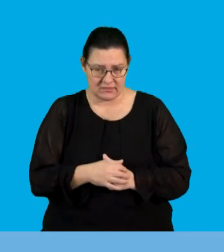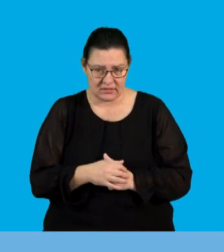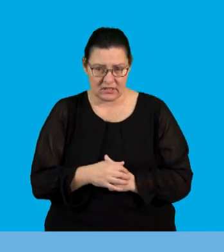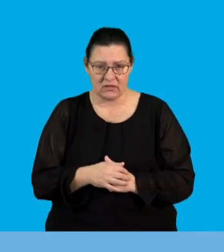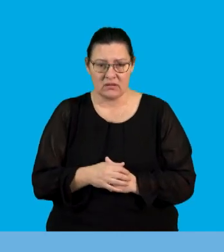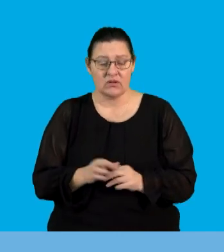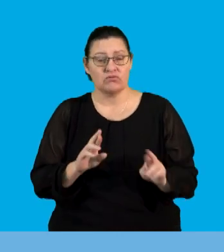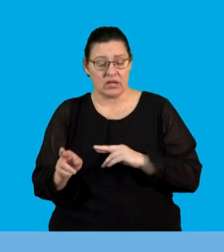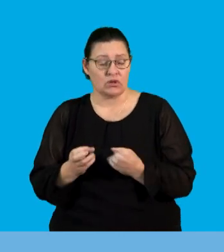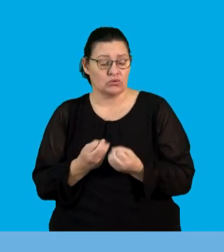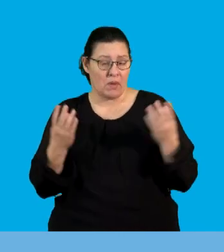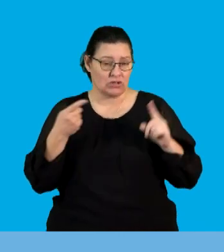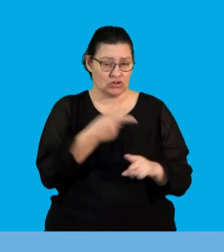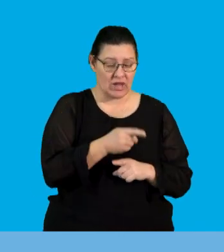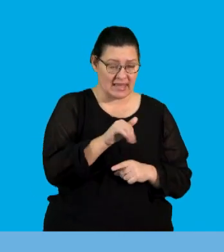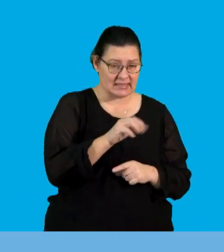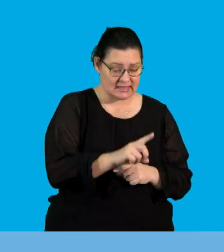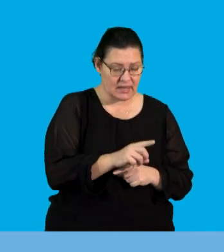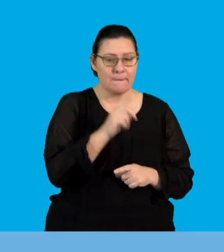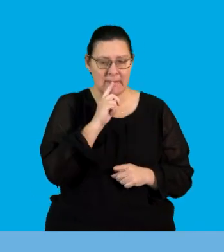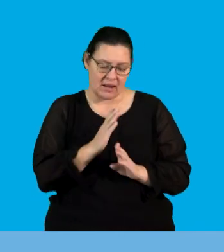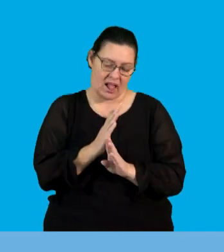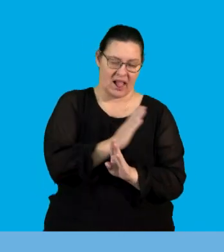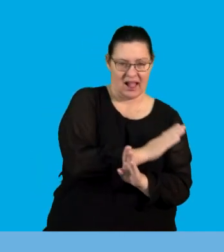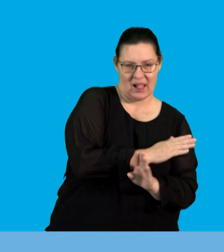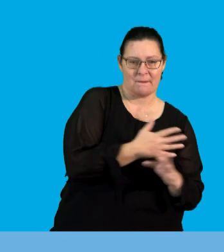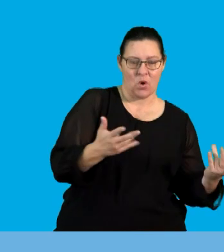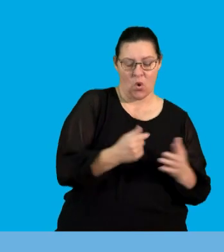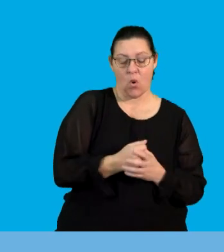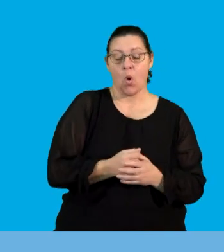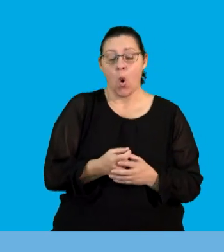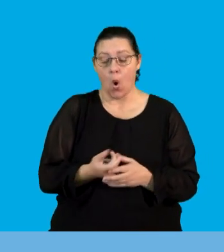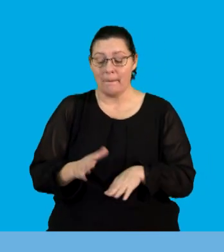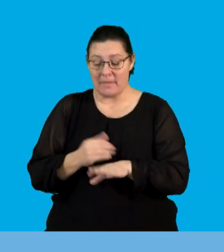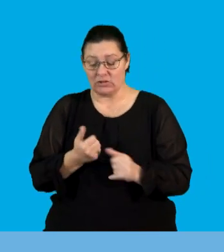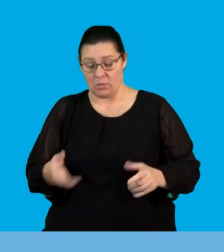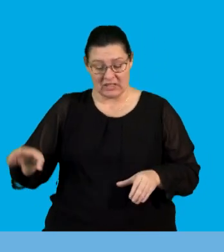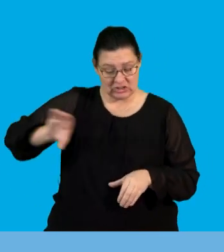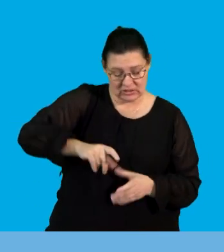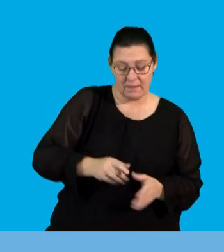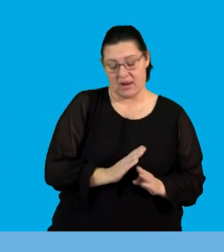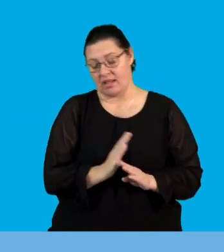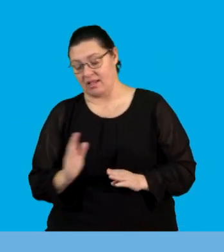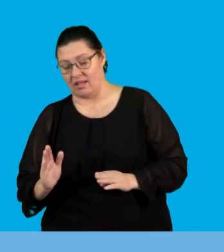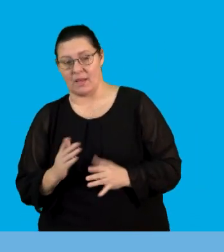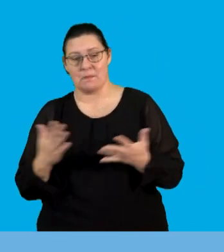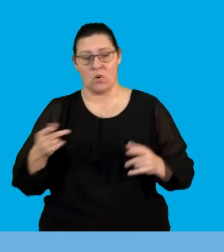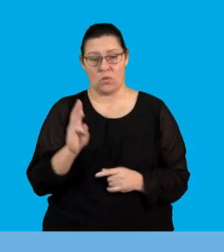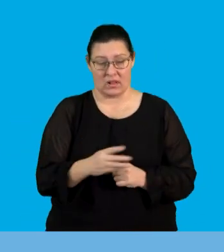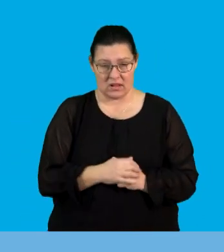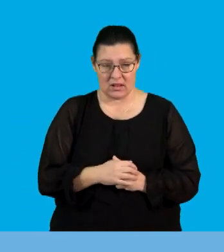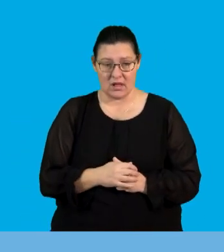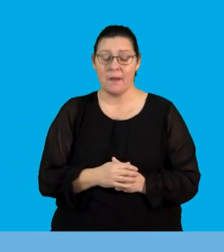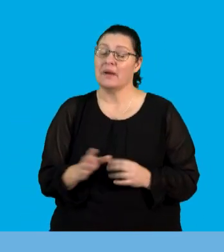reaction. So if we add too much of the acid, the product will be acidic. If we add too much of the base, the product is going to be